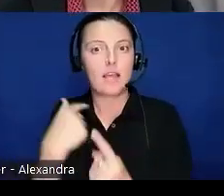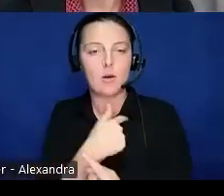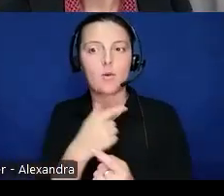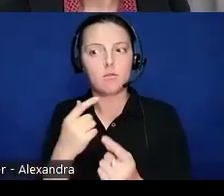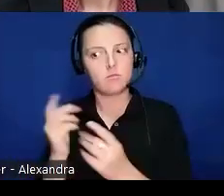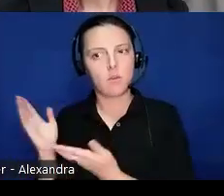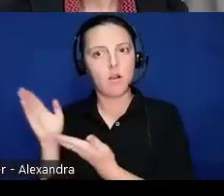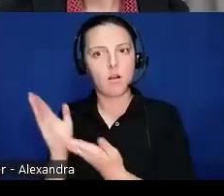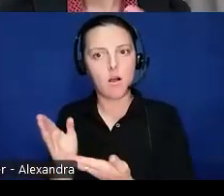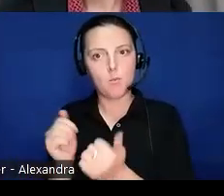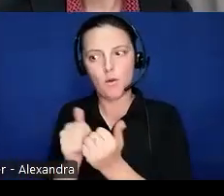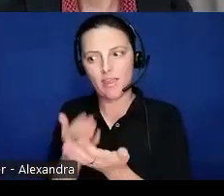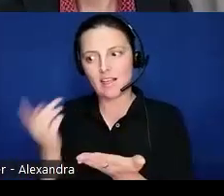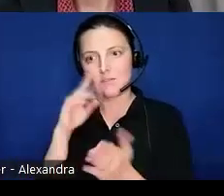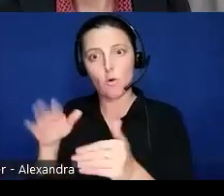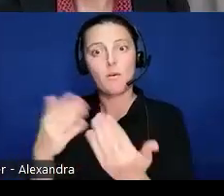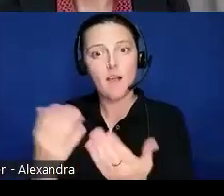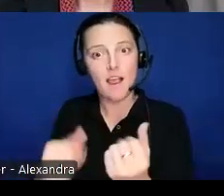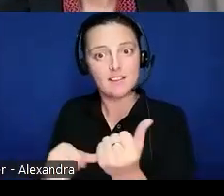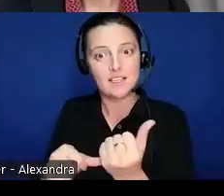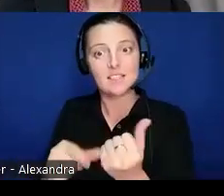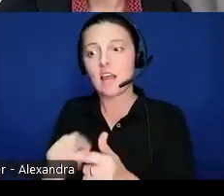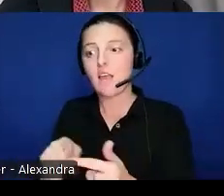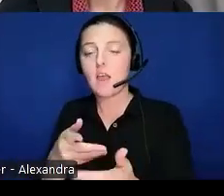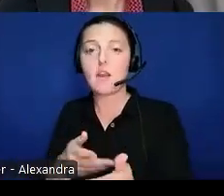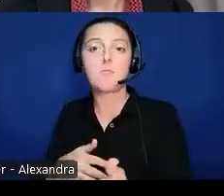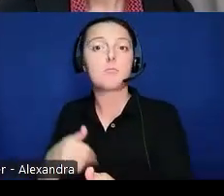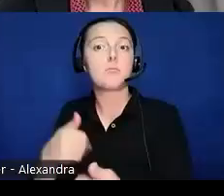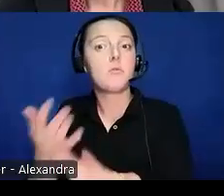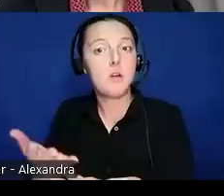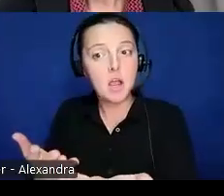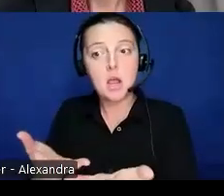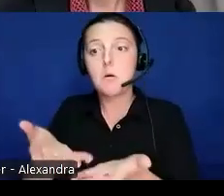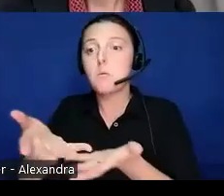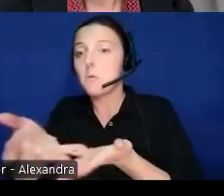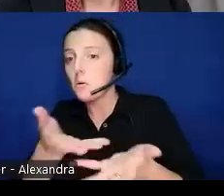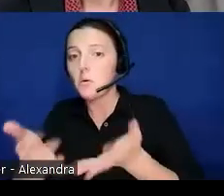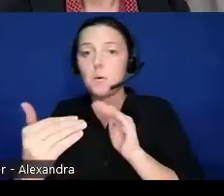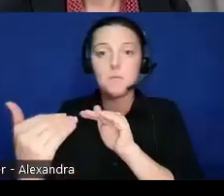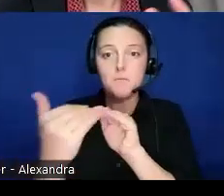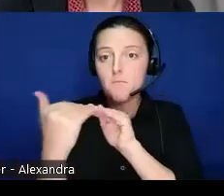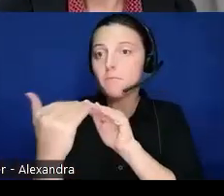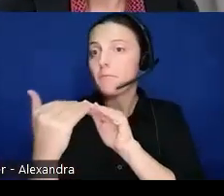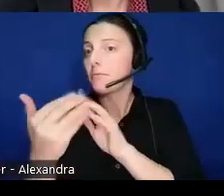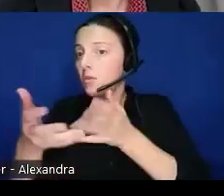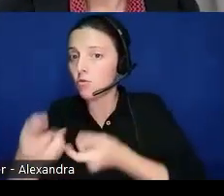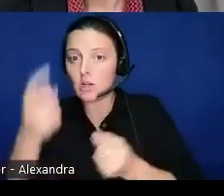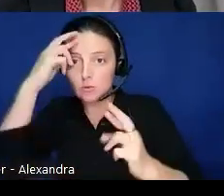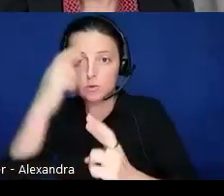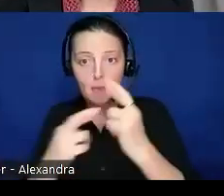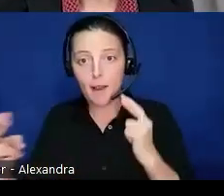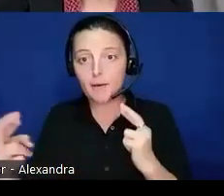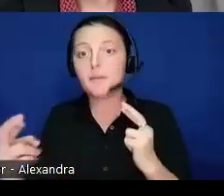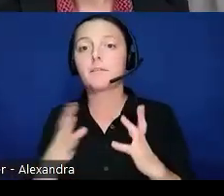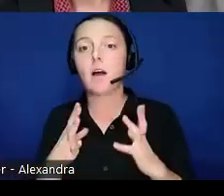assist them. And only after we build that kind of foundation of trust and respect with them, then we can move on and